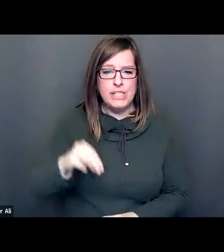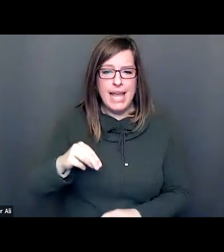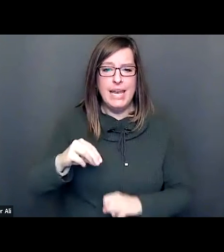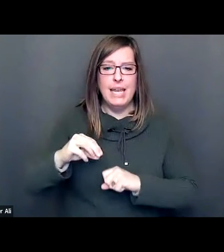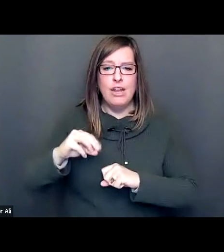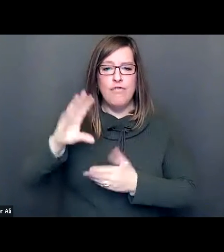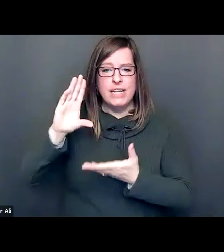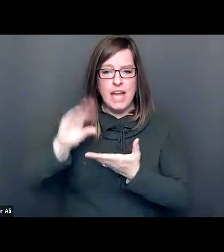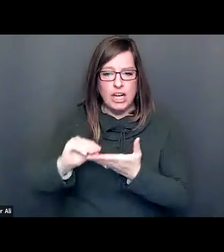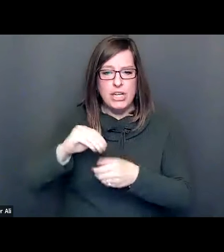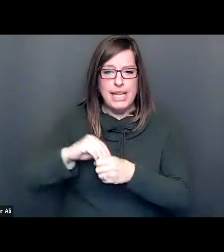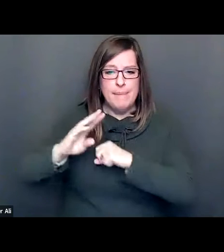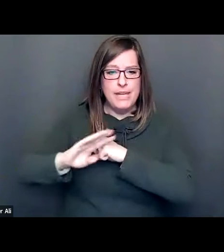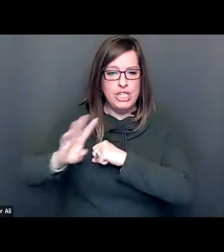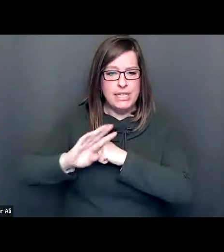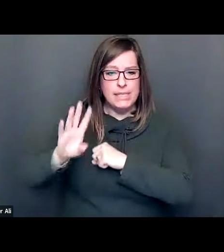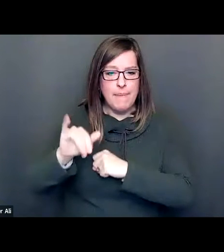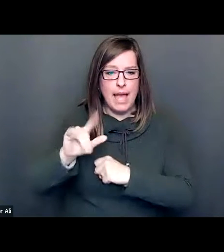2030. Can you clarify?